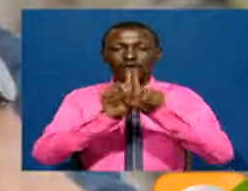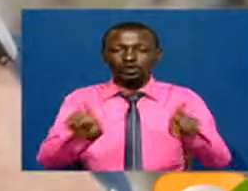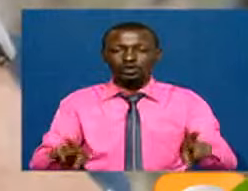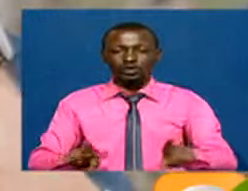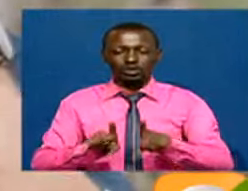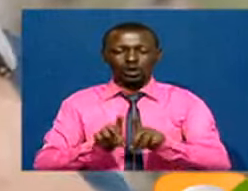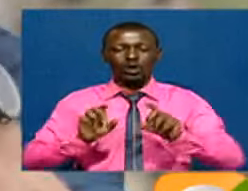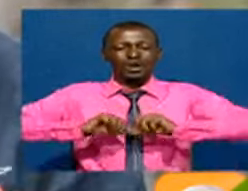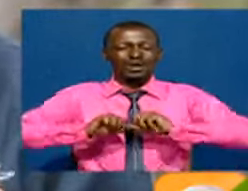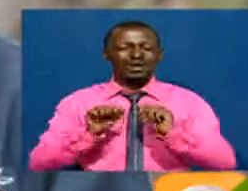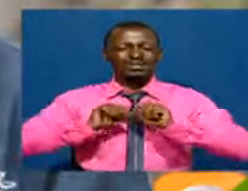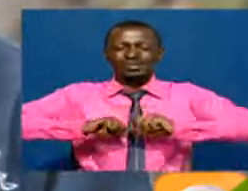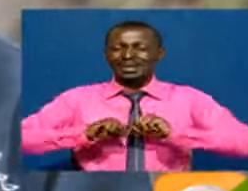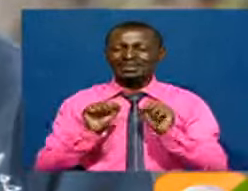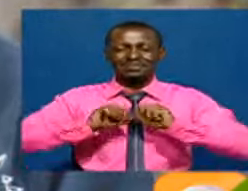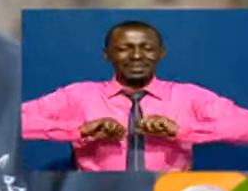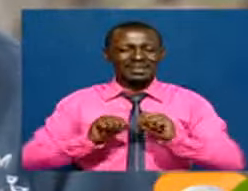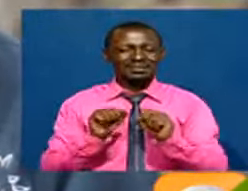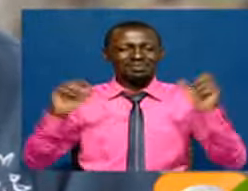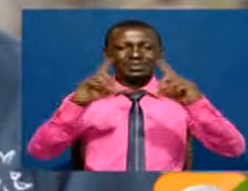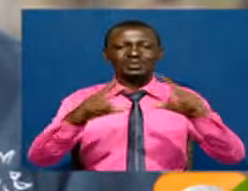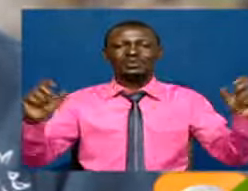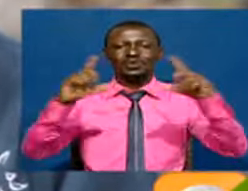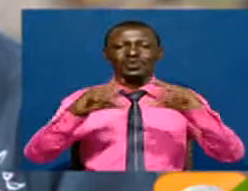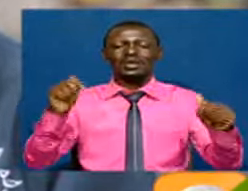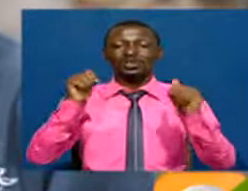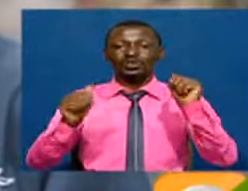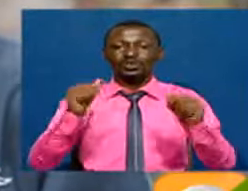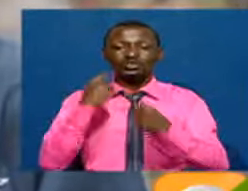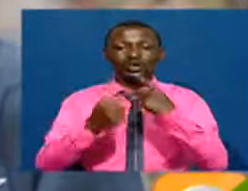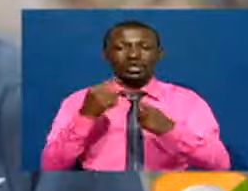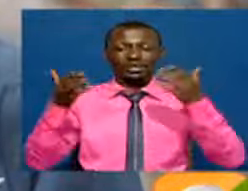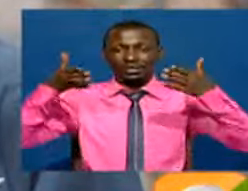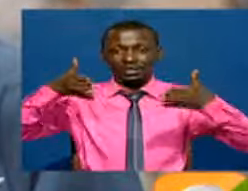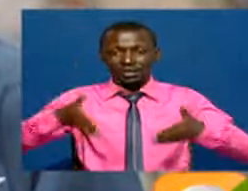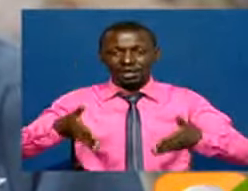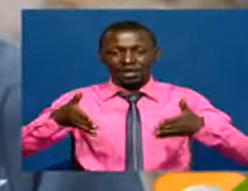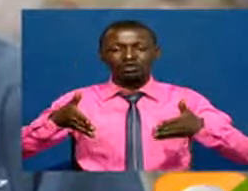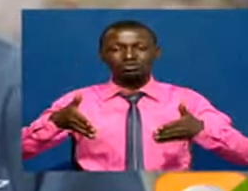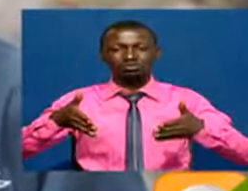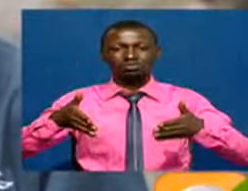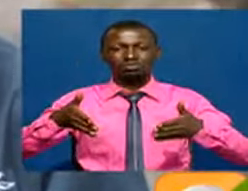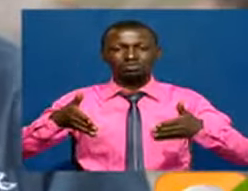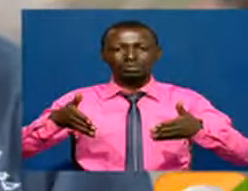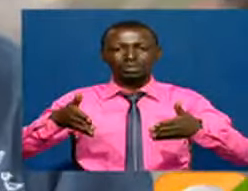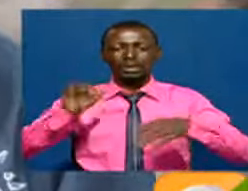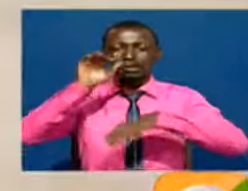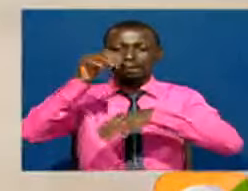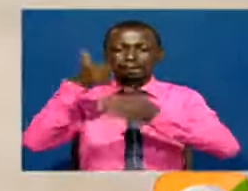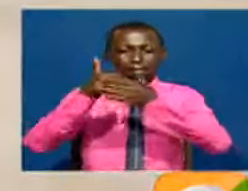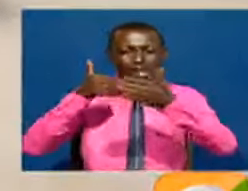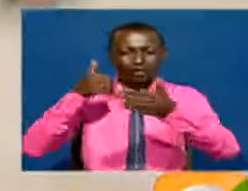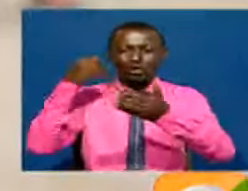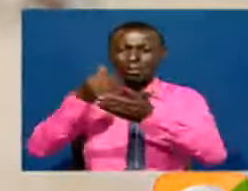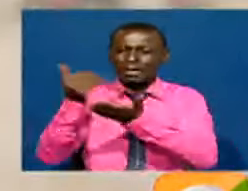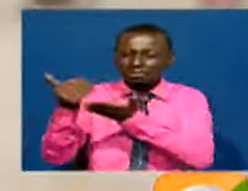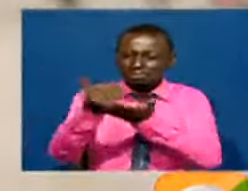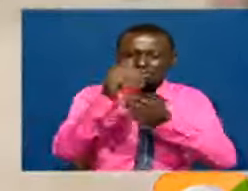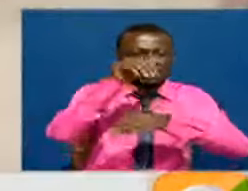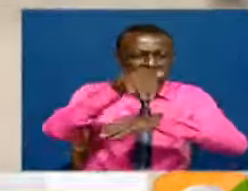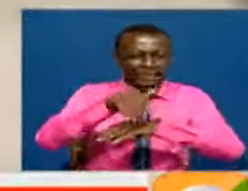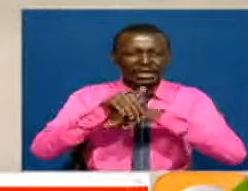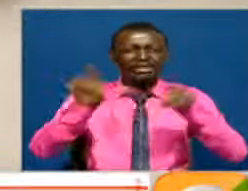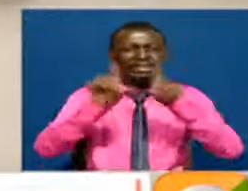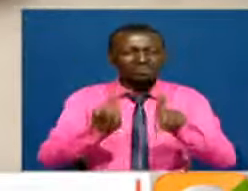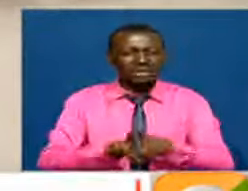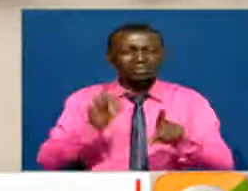And we are so delighted to say that this year we have raised an amount never expected before. The money for us is part of